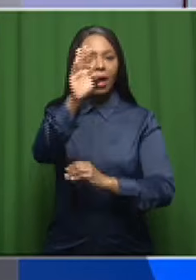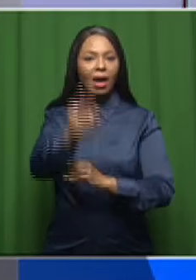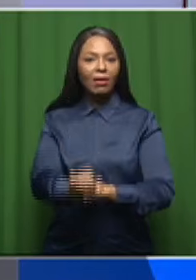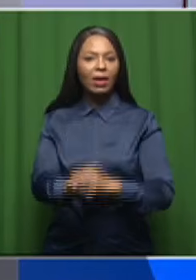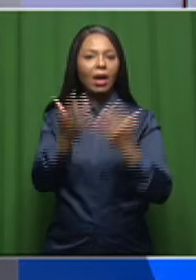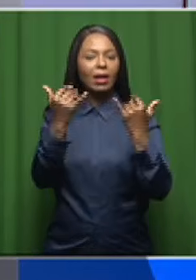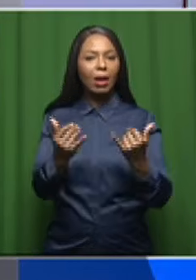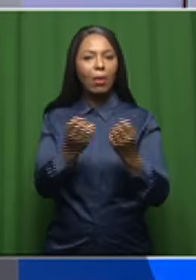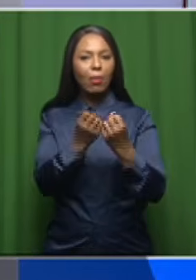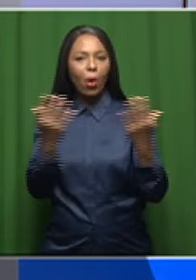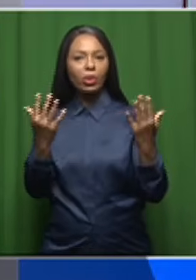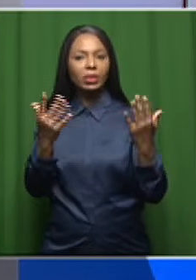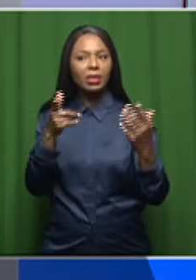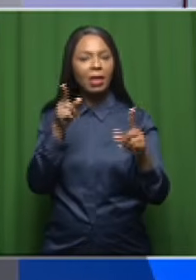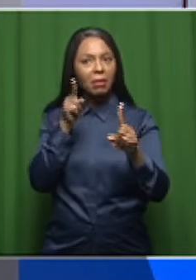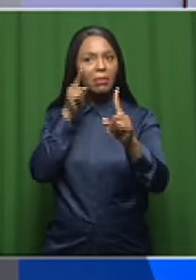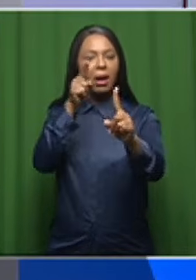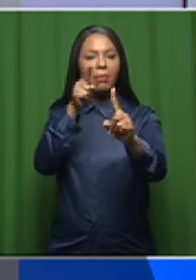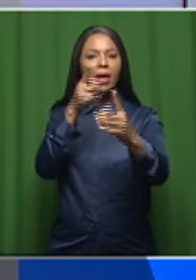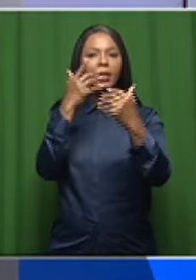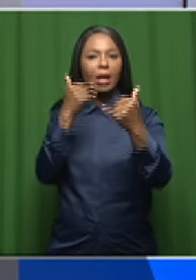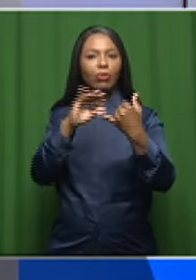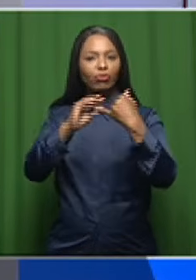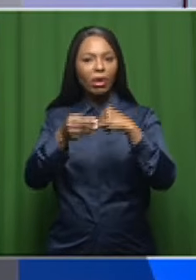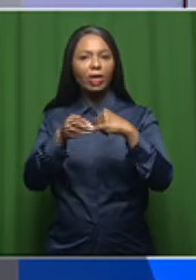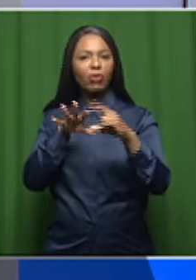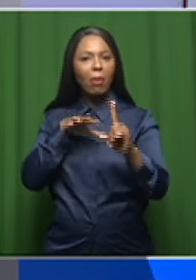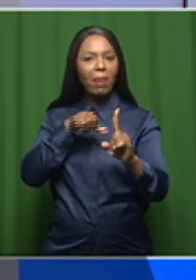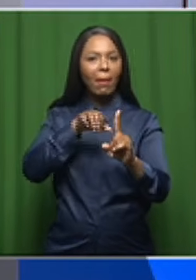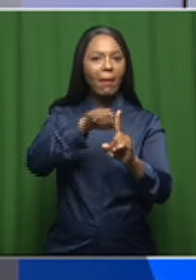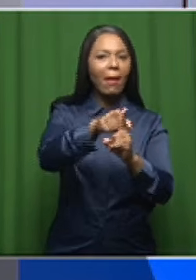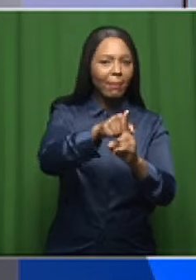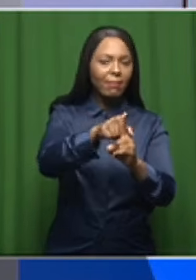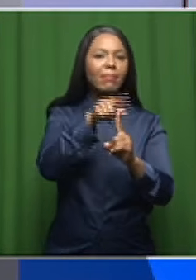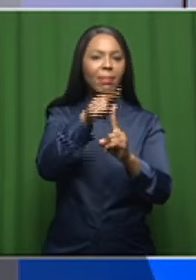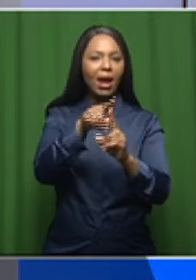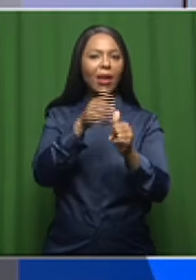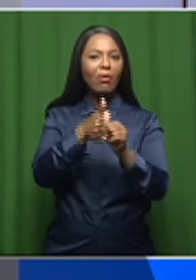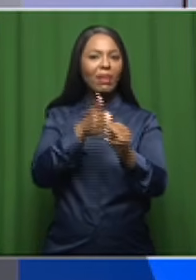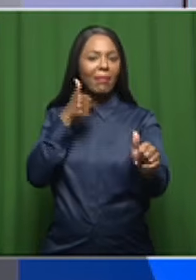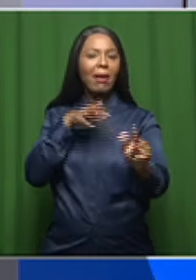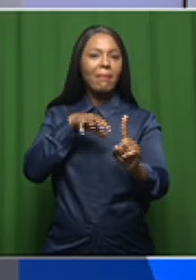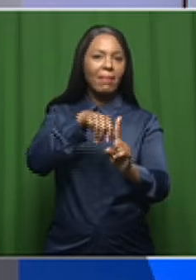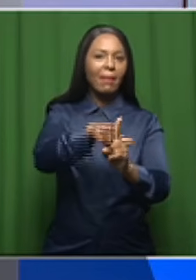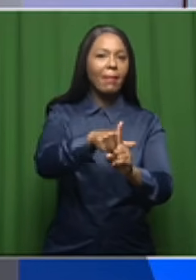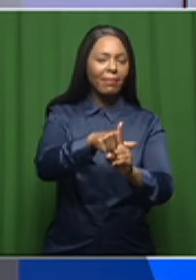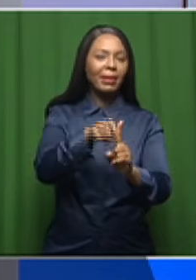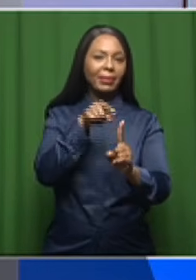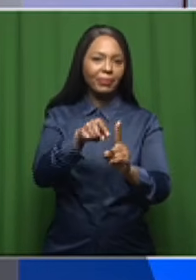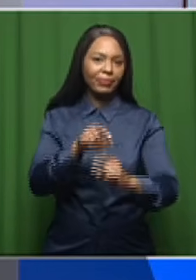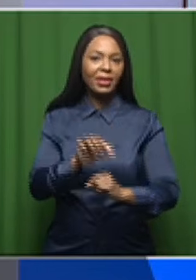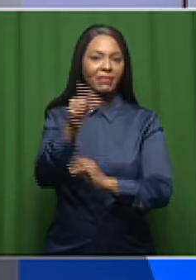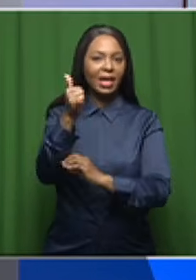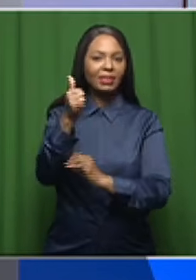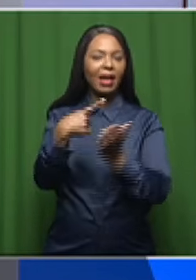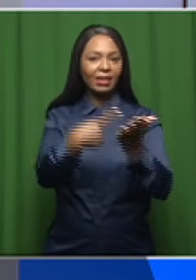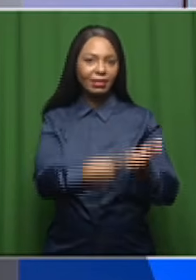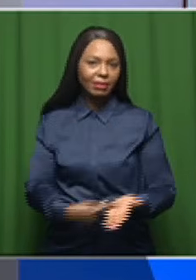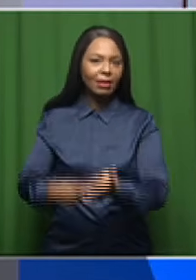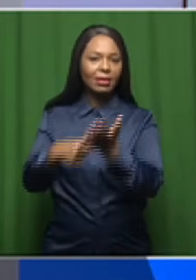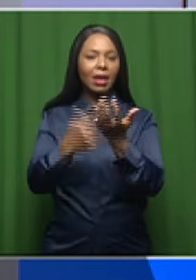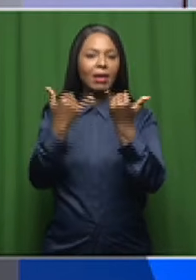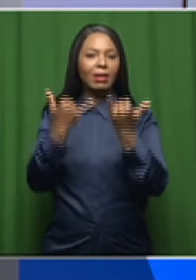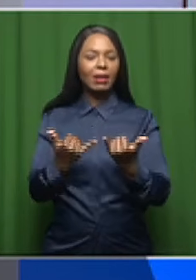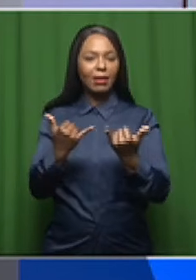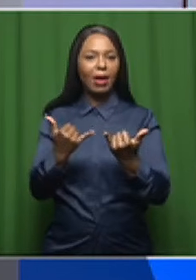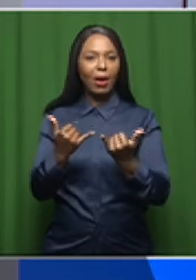threatens to widen that digital divide gap. Well, for this discussion, first part of our discussion, I'm very pleased to be joined here